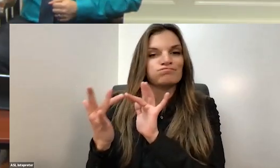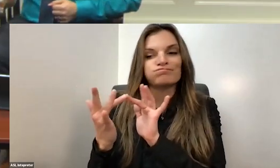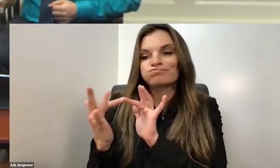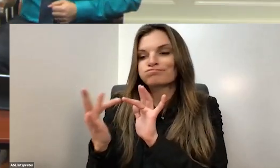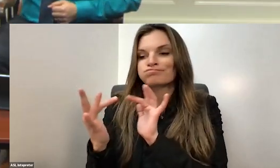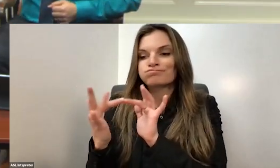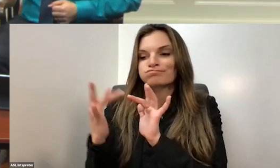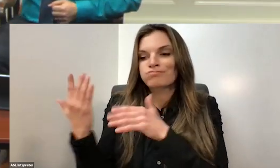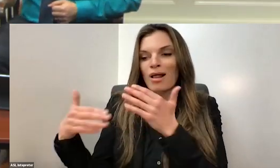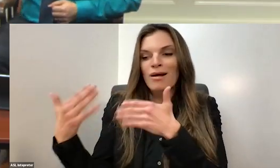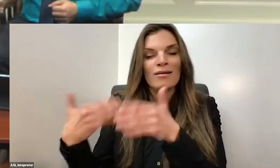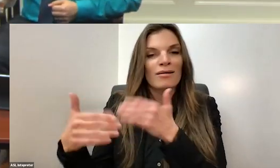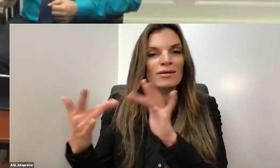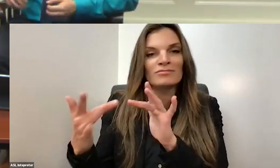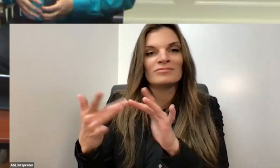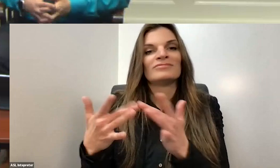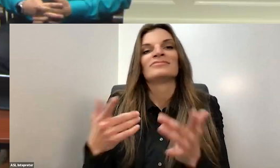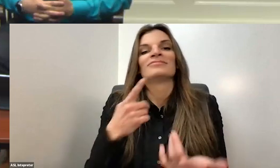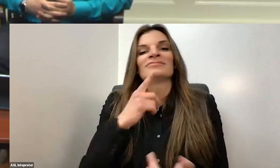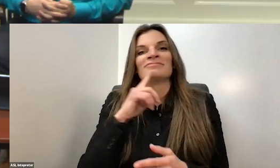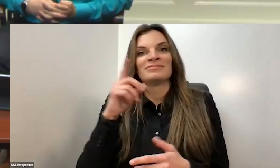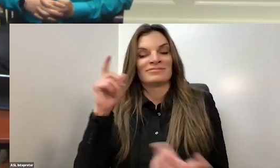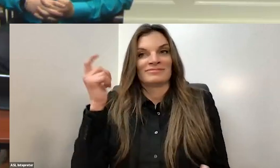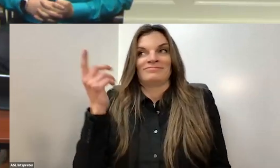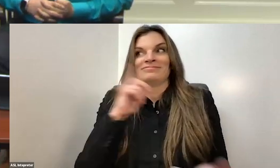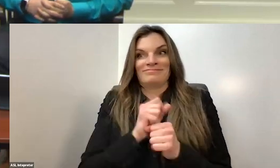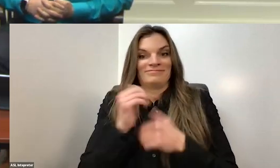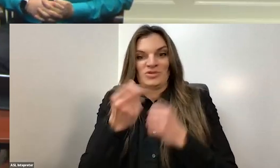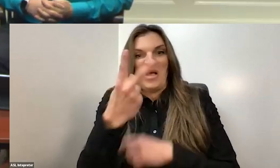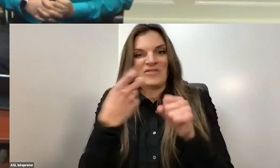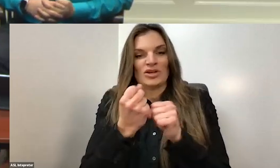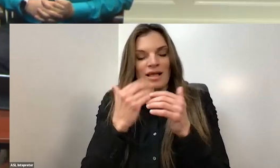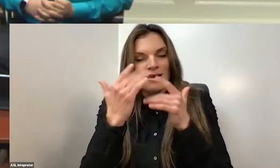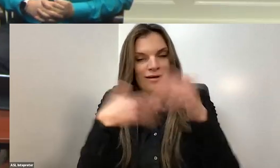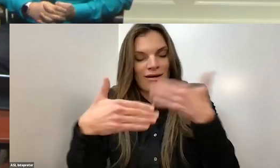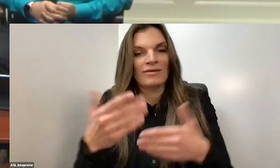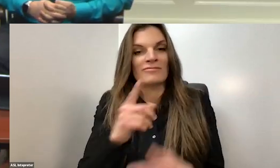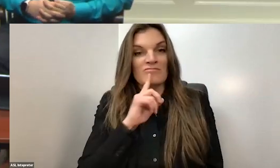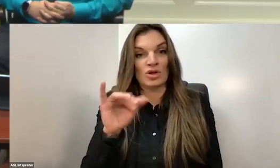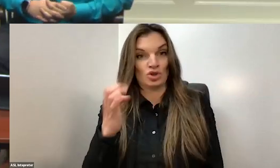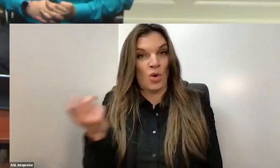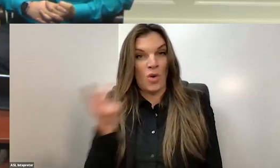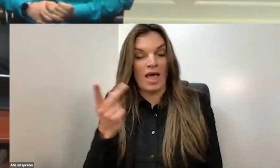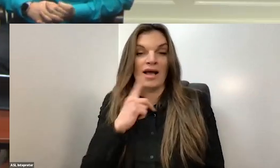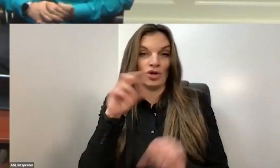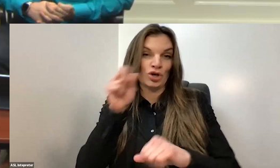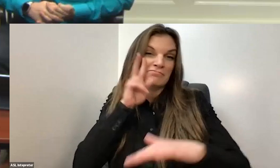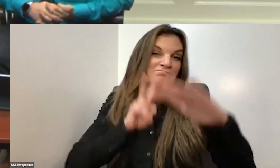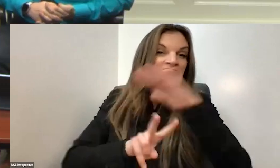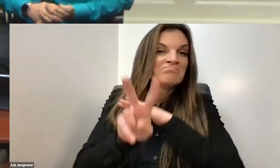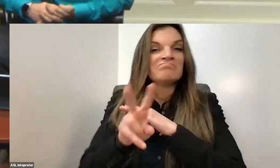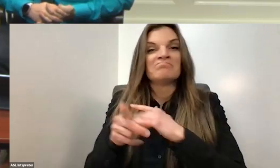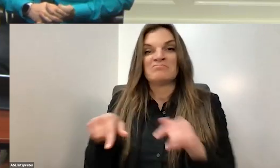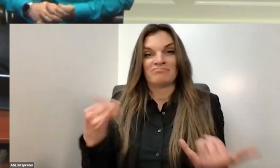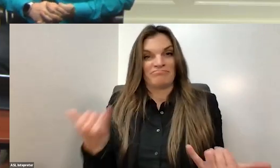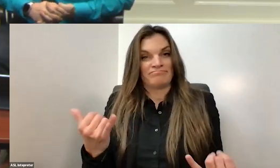later, celebrating our 12th year. It's Joe and I never thought it was ever going to turn out to be something